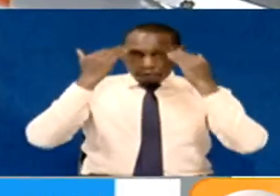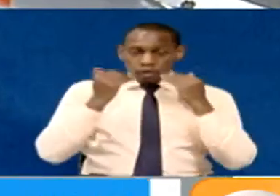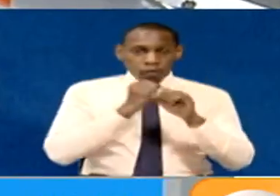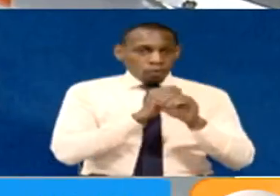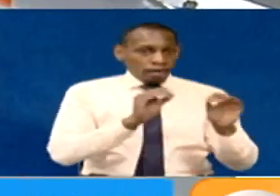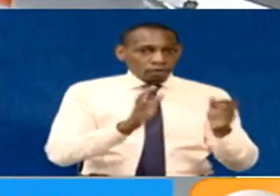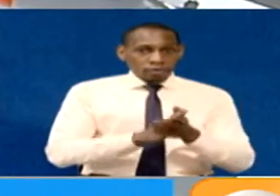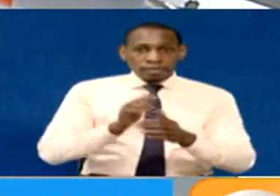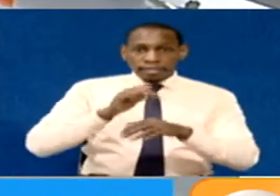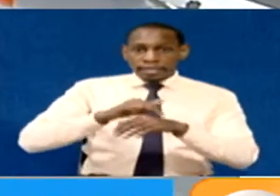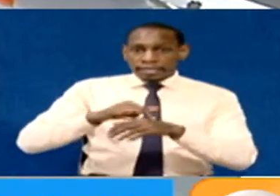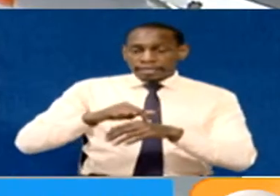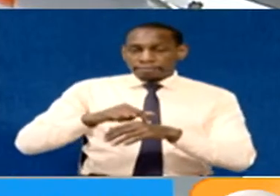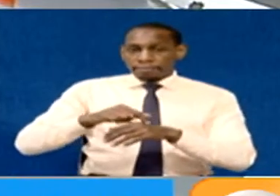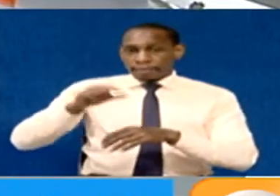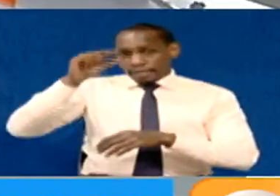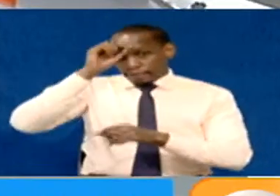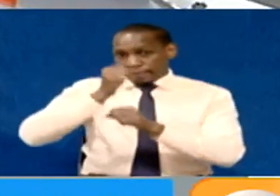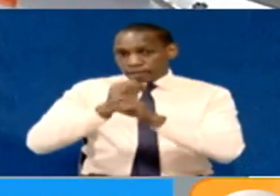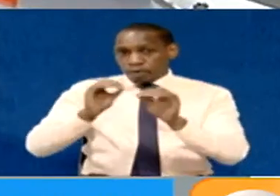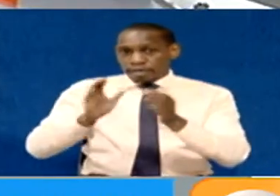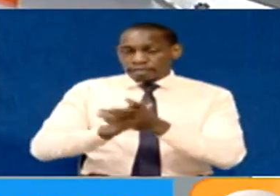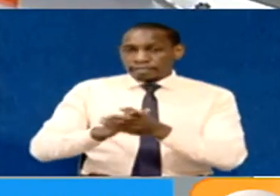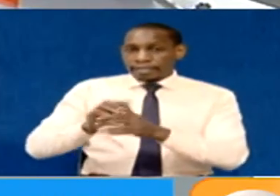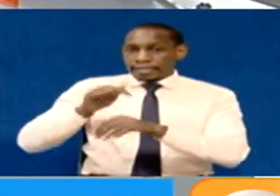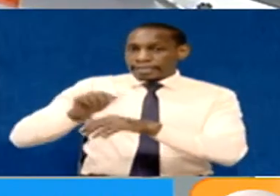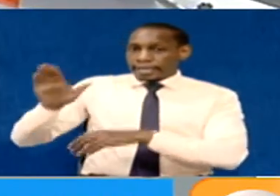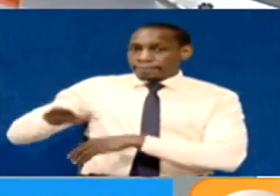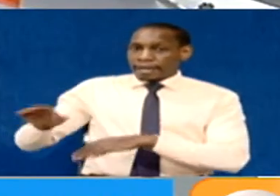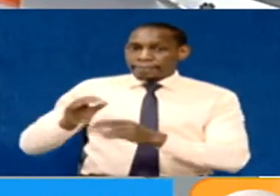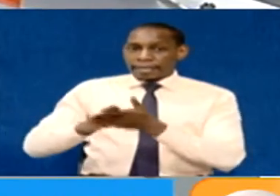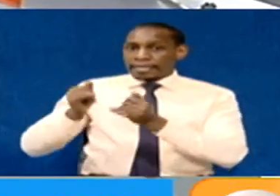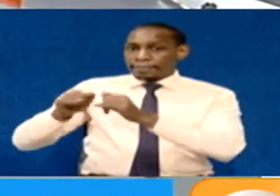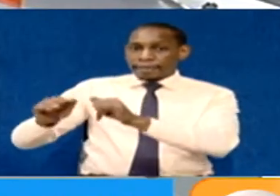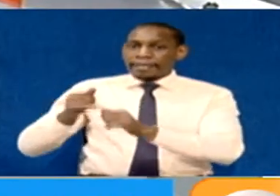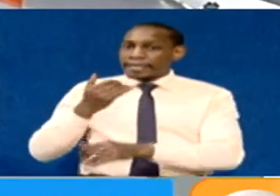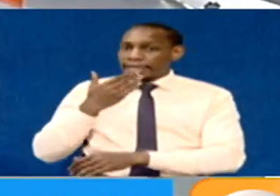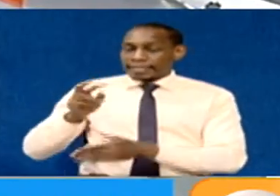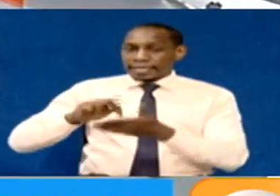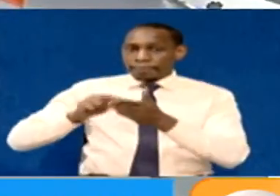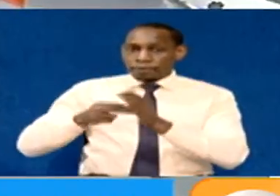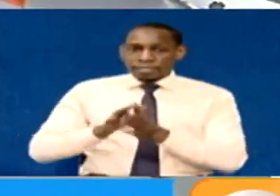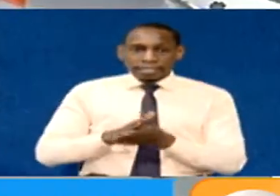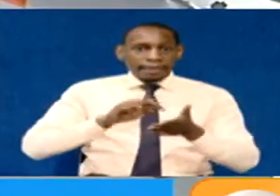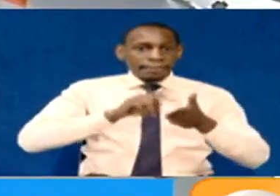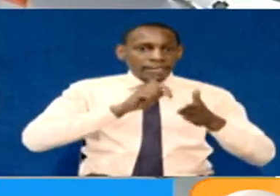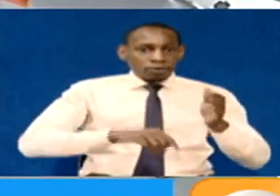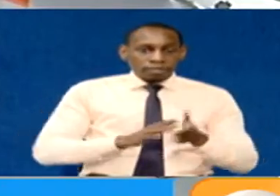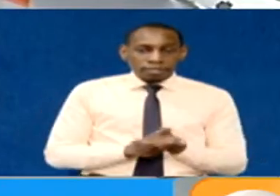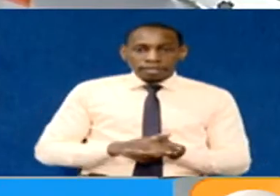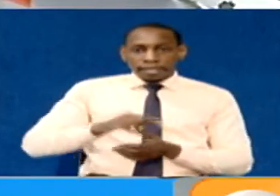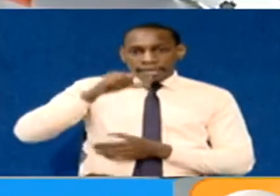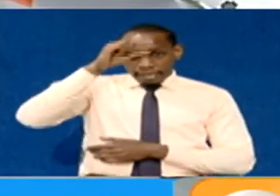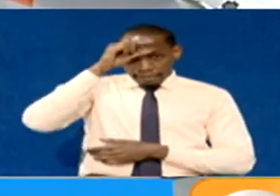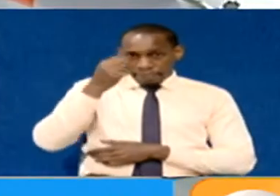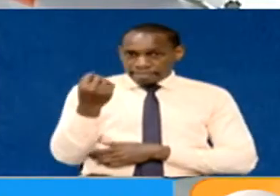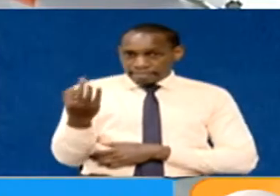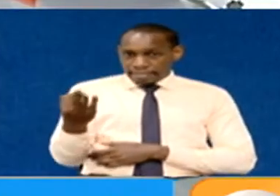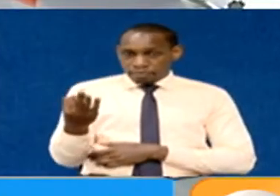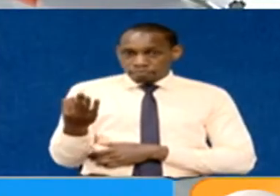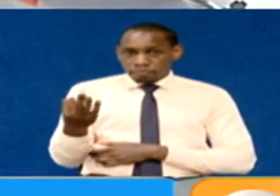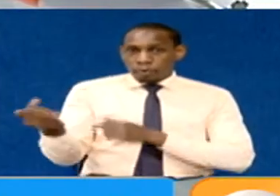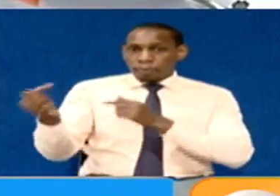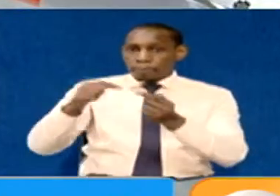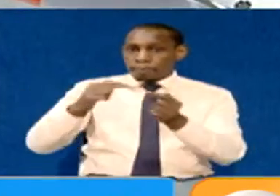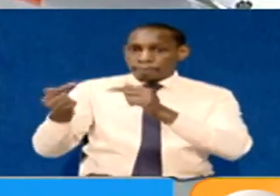functioning, if the executive is not functioning, if the executive is not implementing the project, then the three arms will fight at that